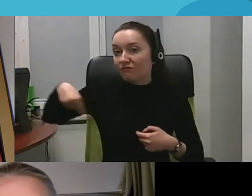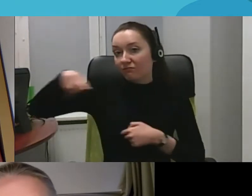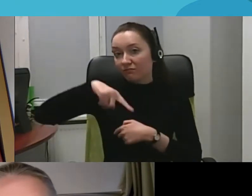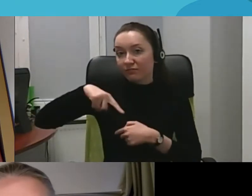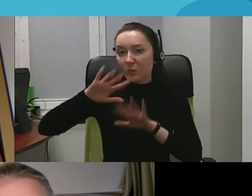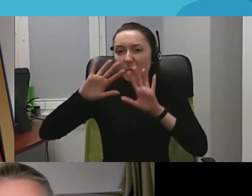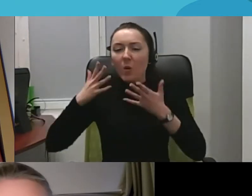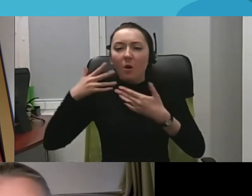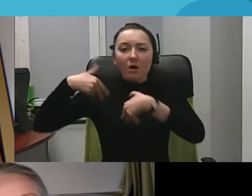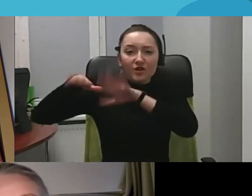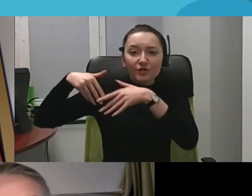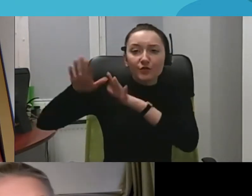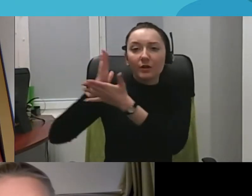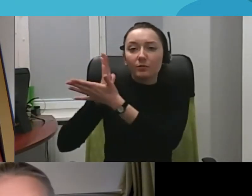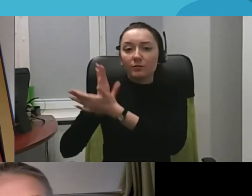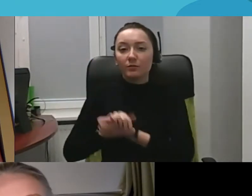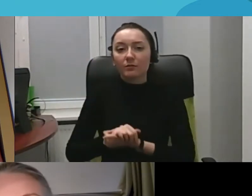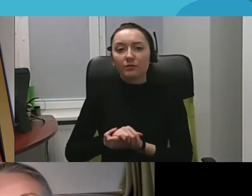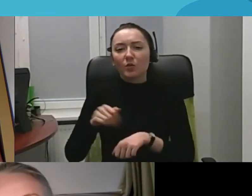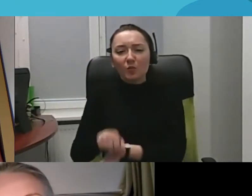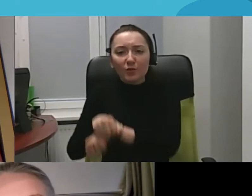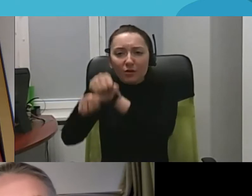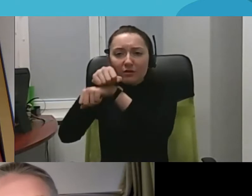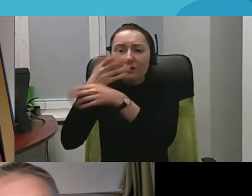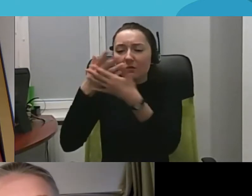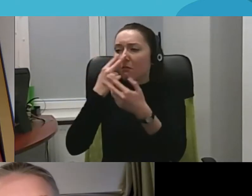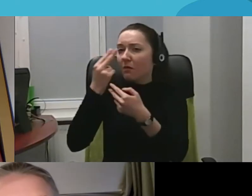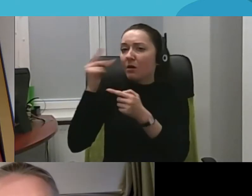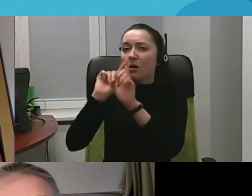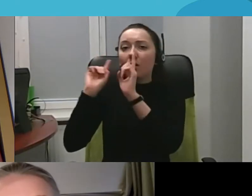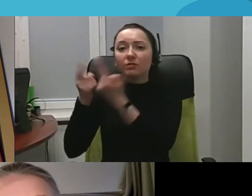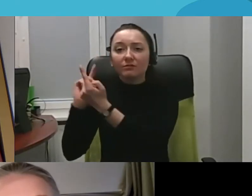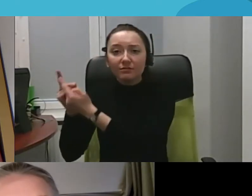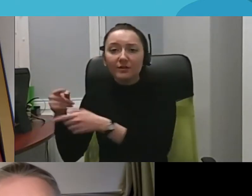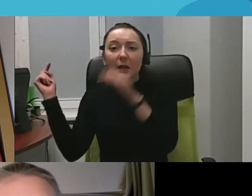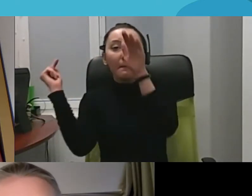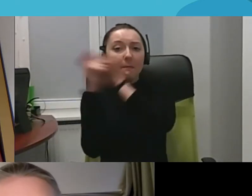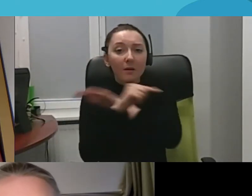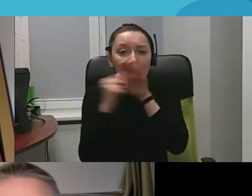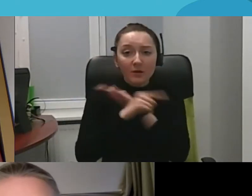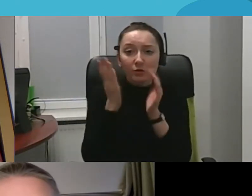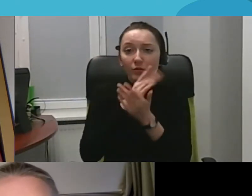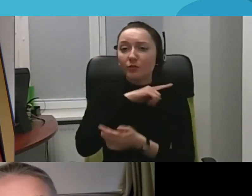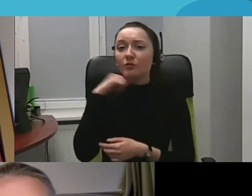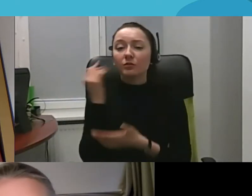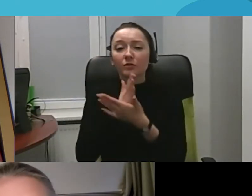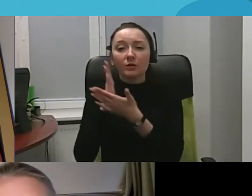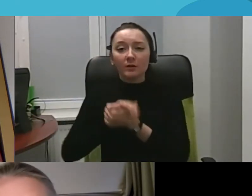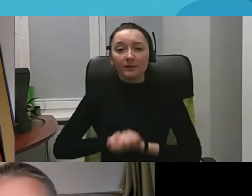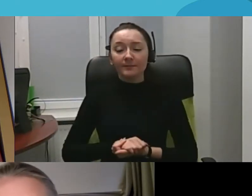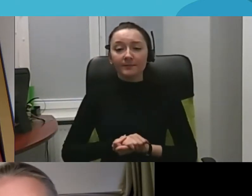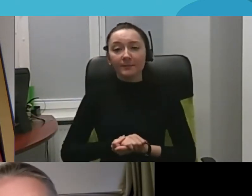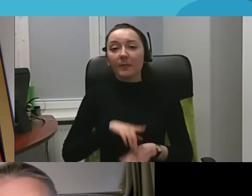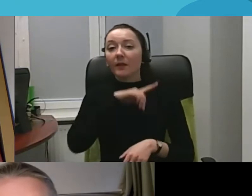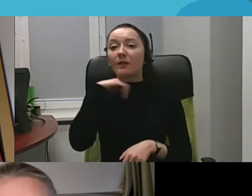from what I see with the waves of refugees and given the deep psychological trauma